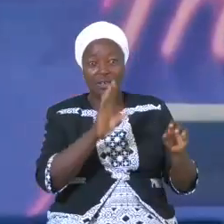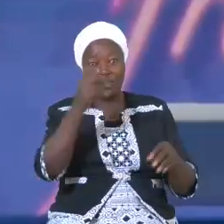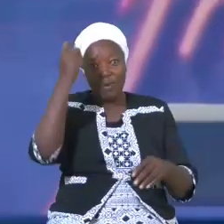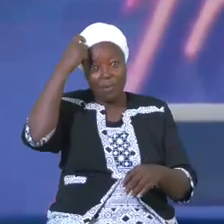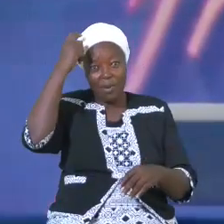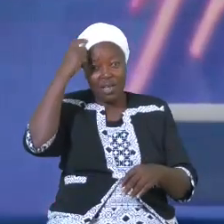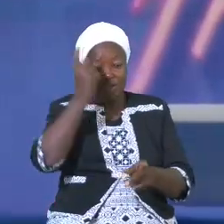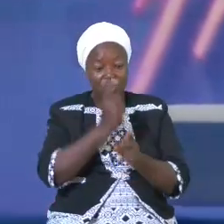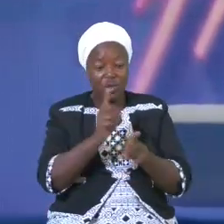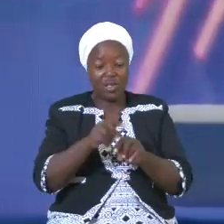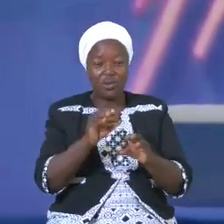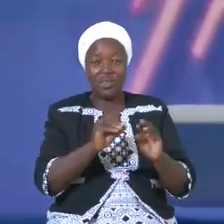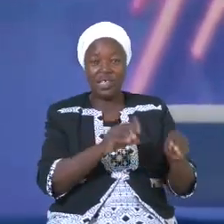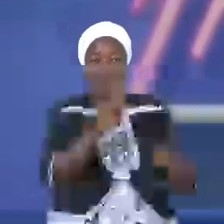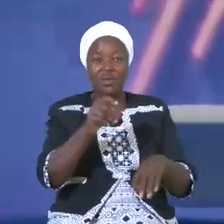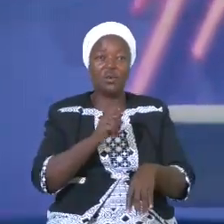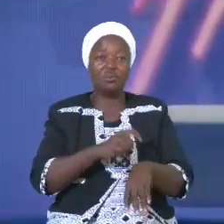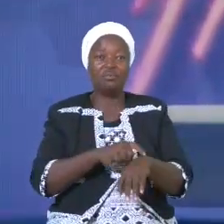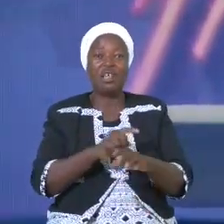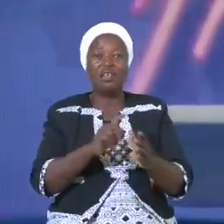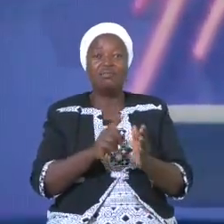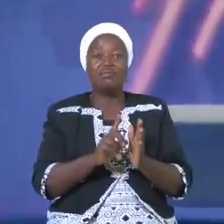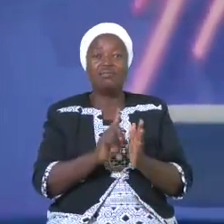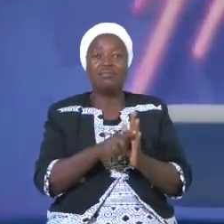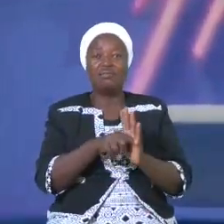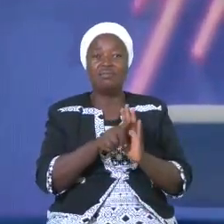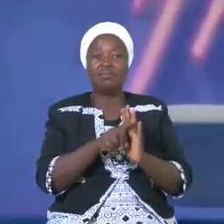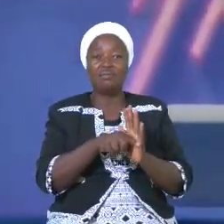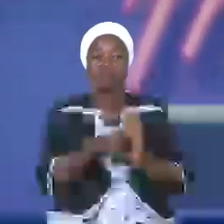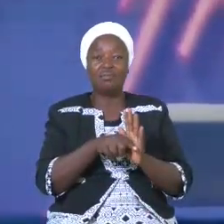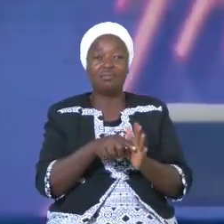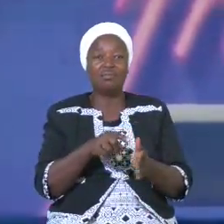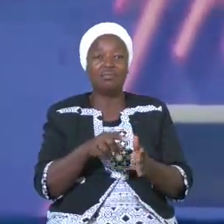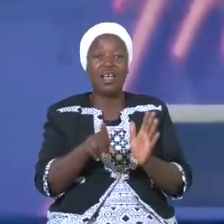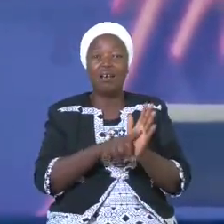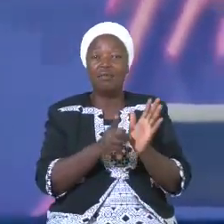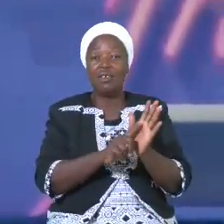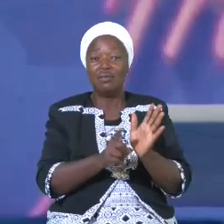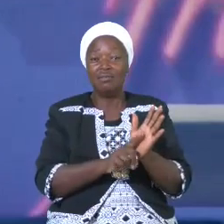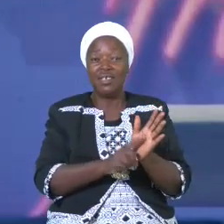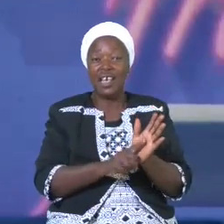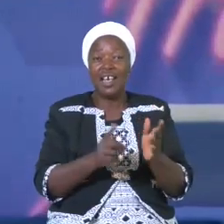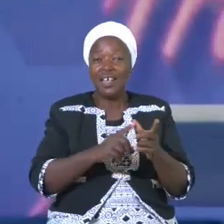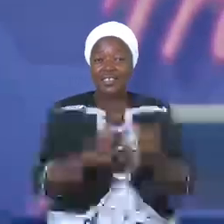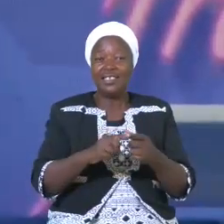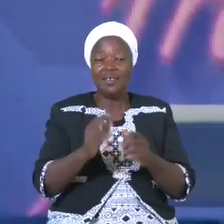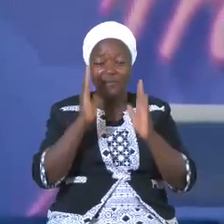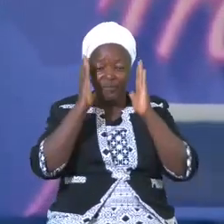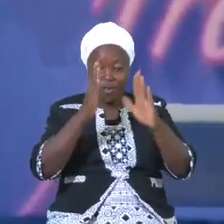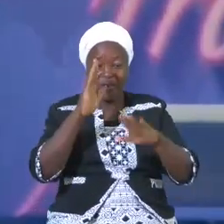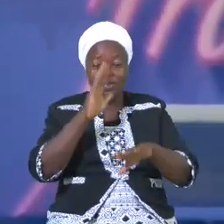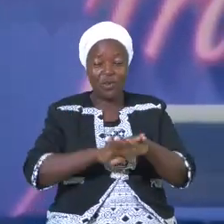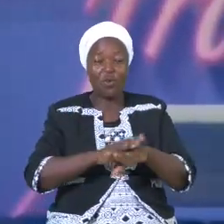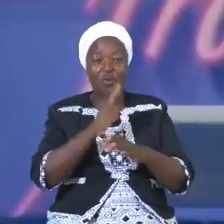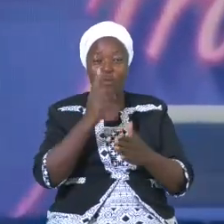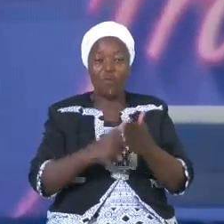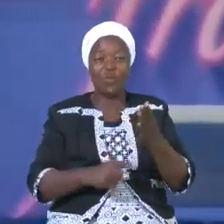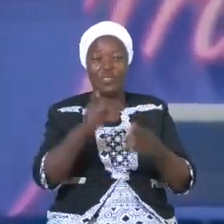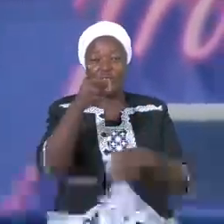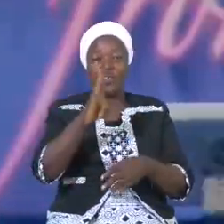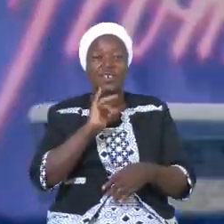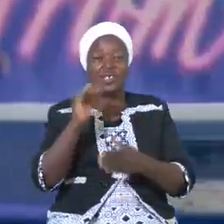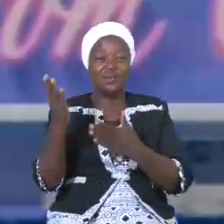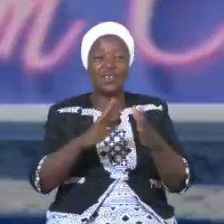search your alarm set your mind and focus on what god is bringing your way